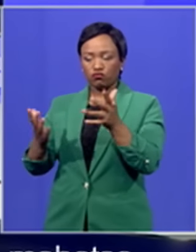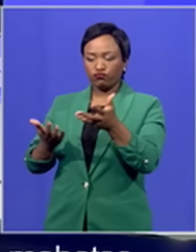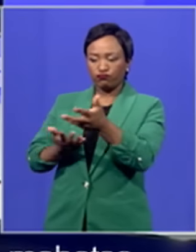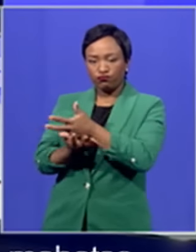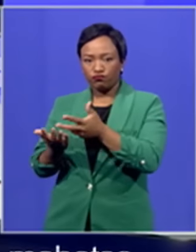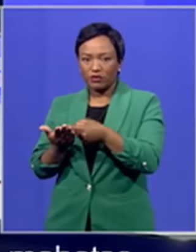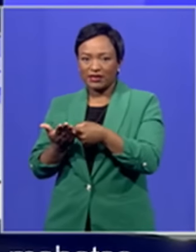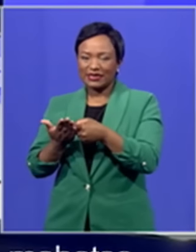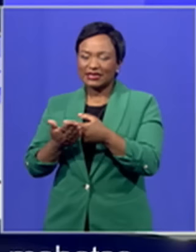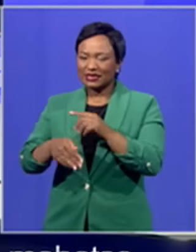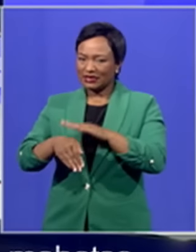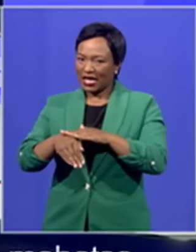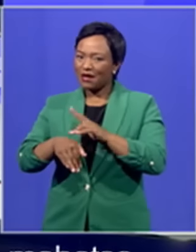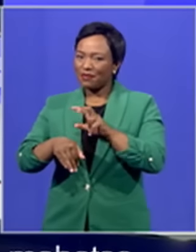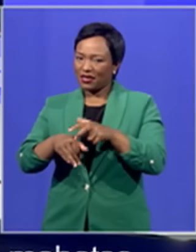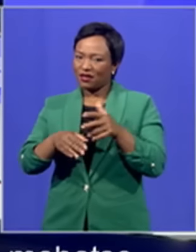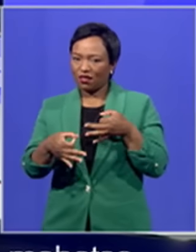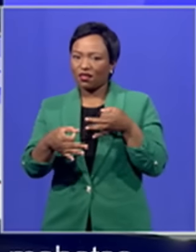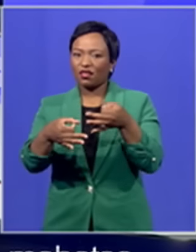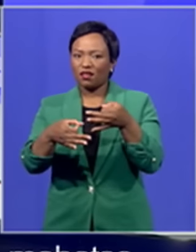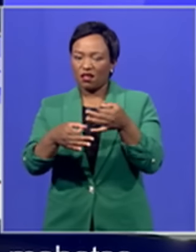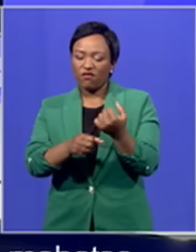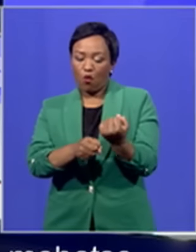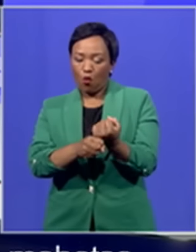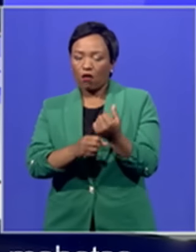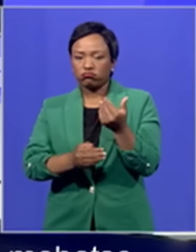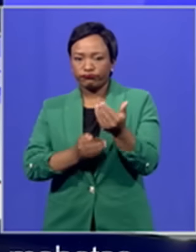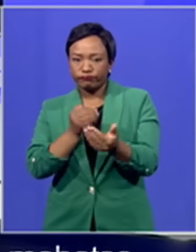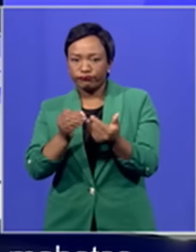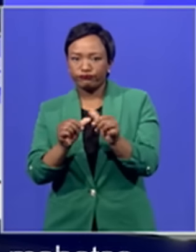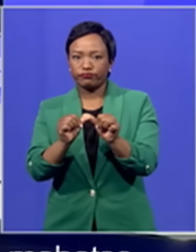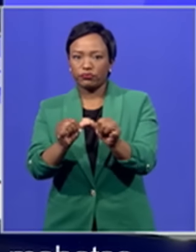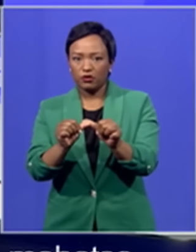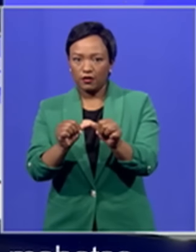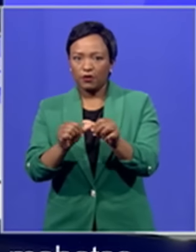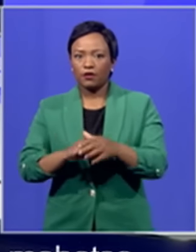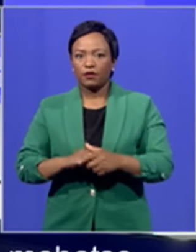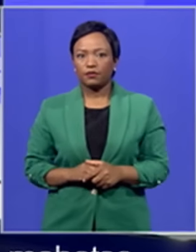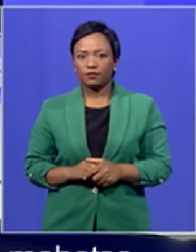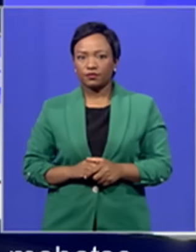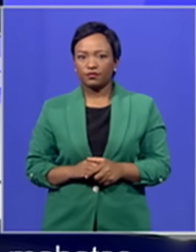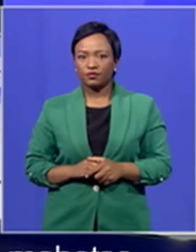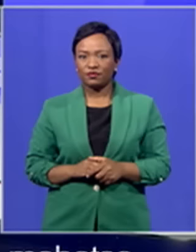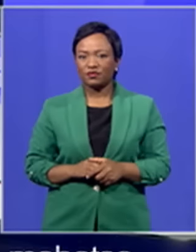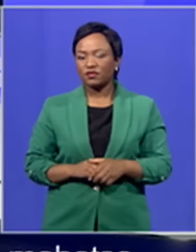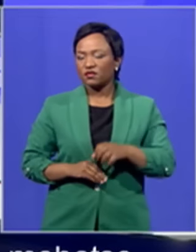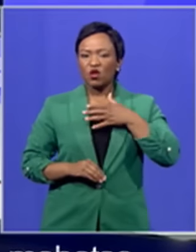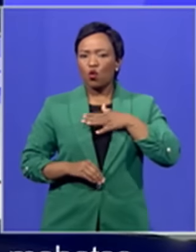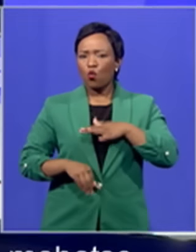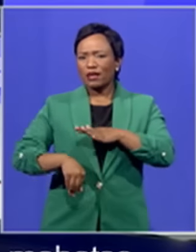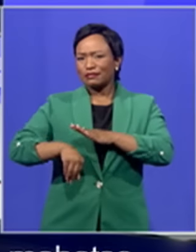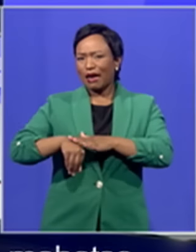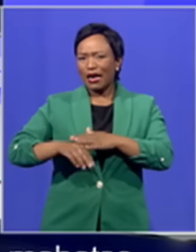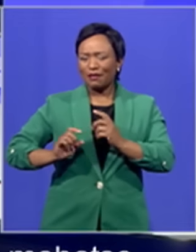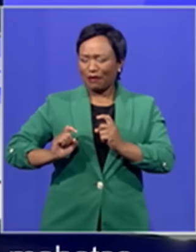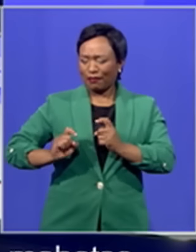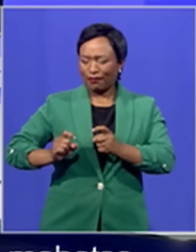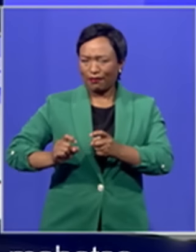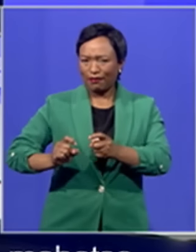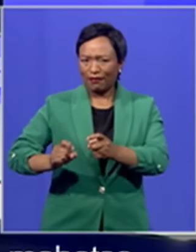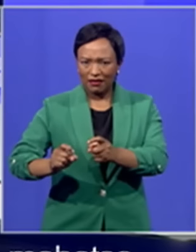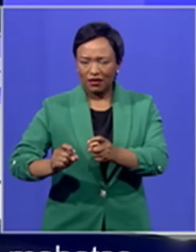ba rata go okeletša nako go ruma mošomo wa yona. Go se rate go potlakiša nako ya go kgata tema ga setšhaba